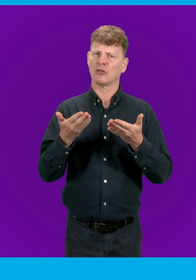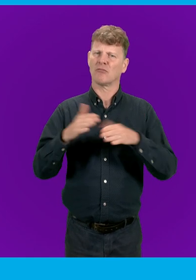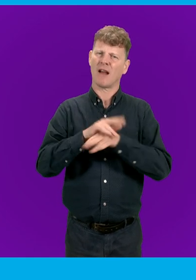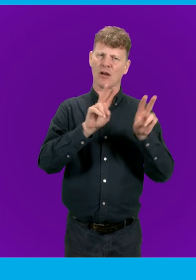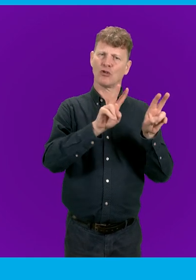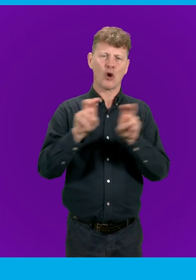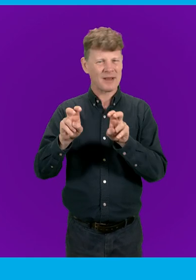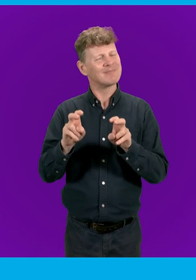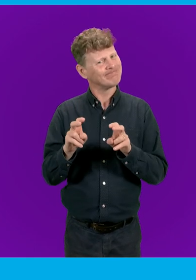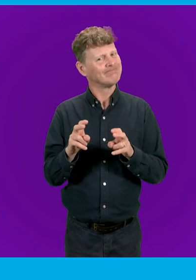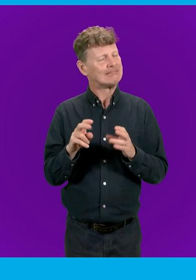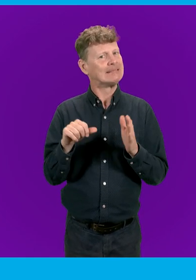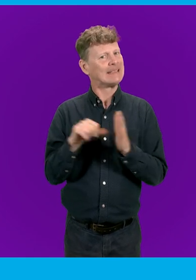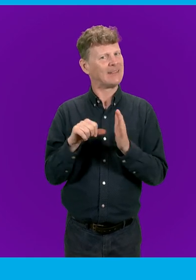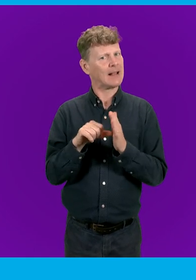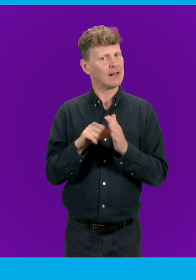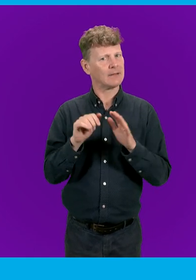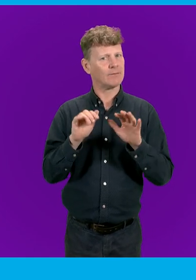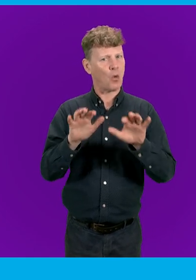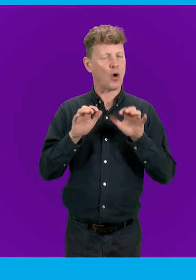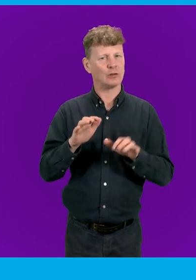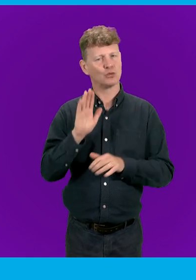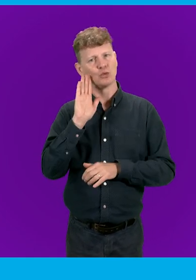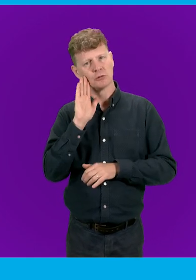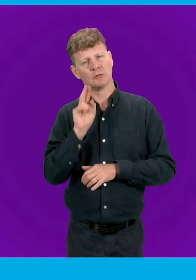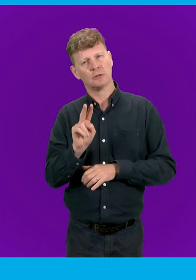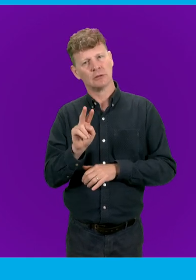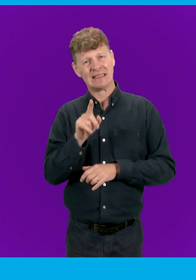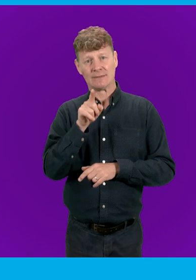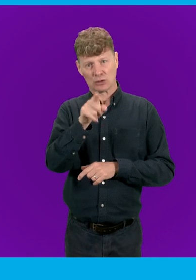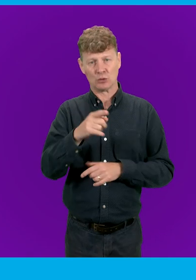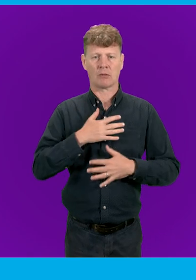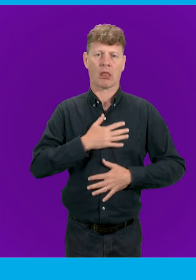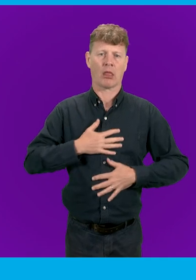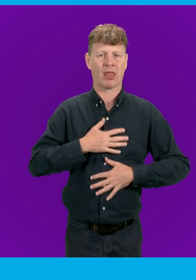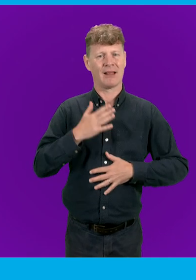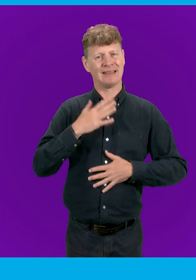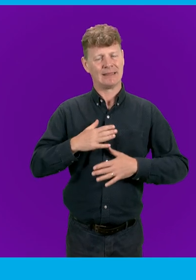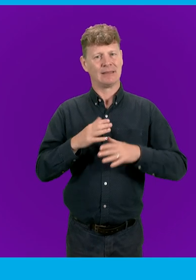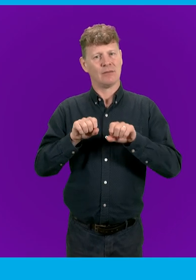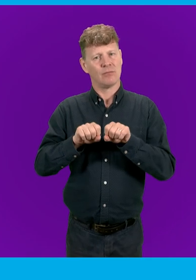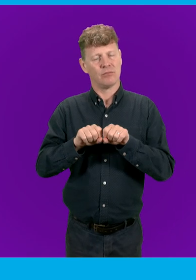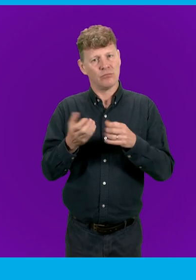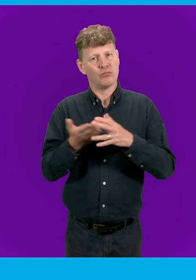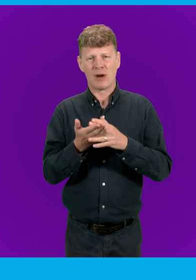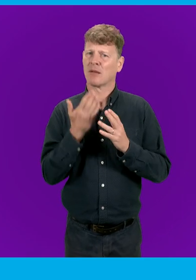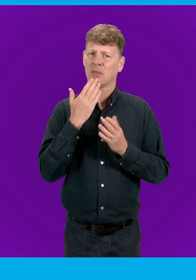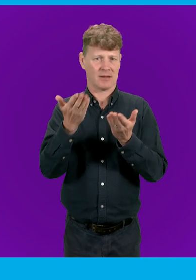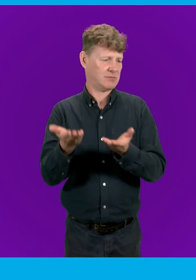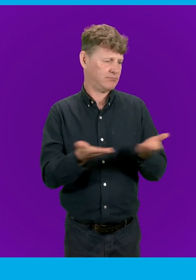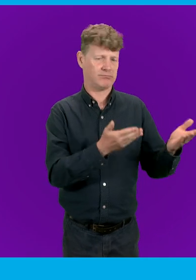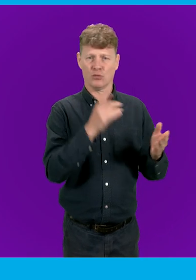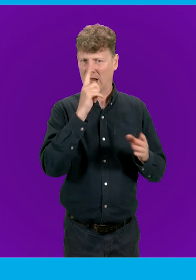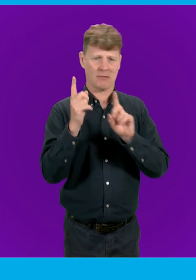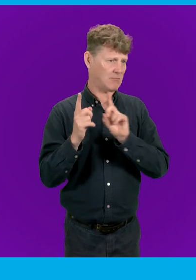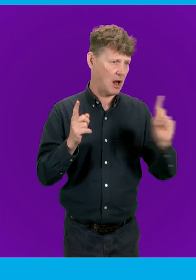may be difficult for audience members to hear. If you need to take a break at any point, please do so. The door is there and you can go outside and